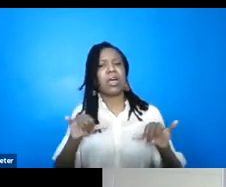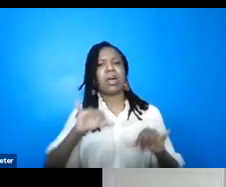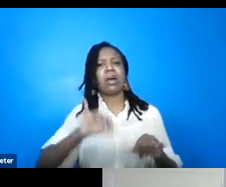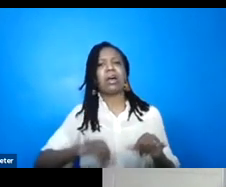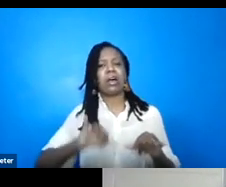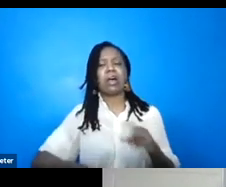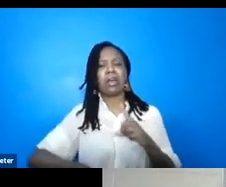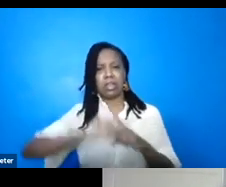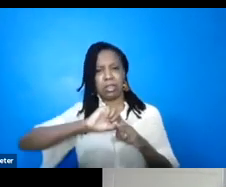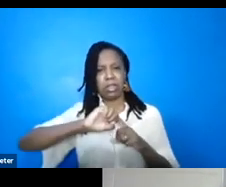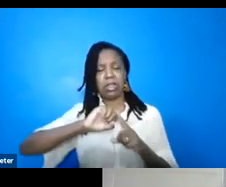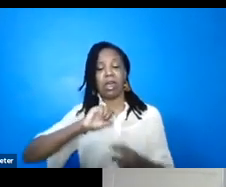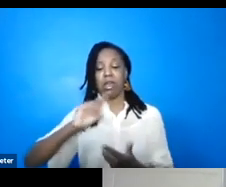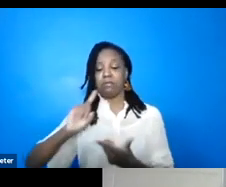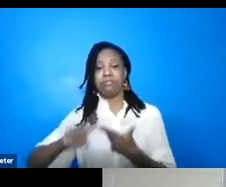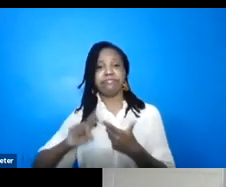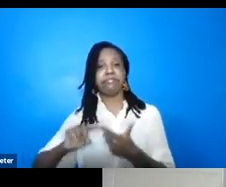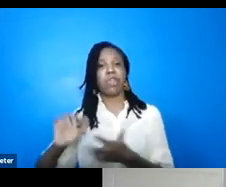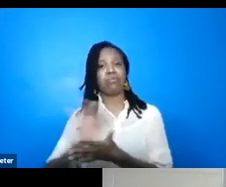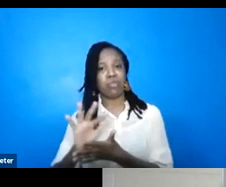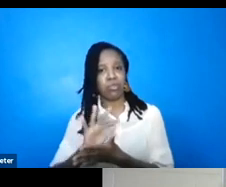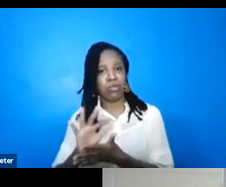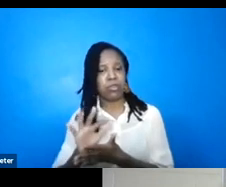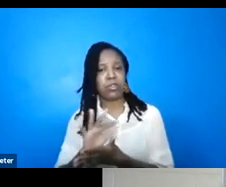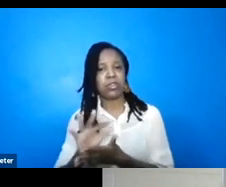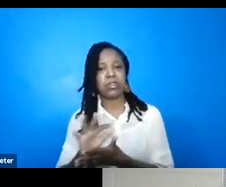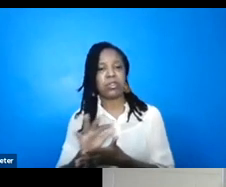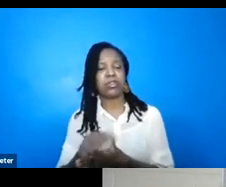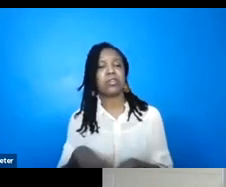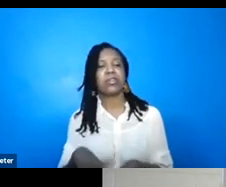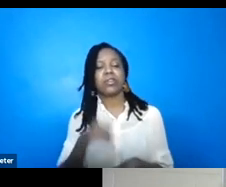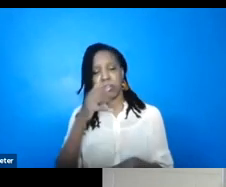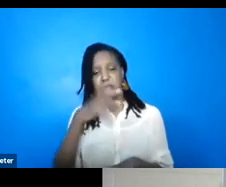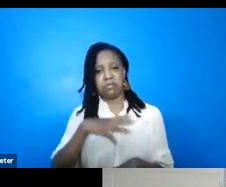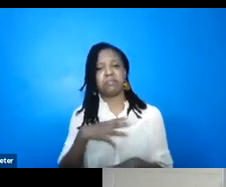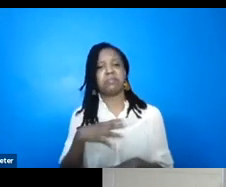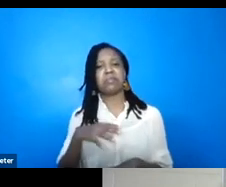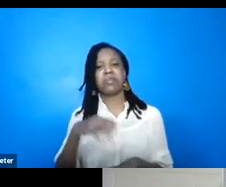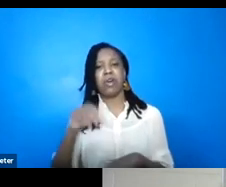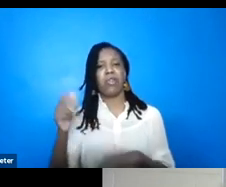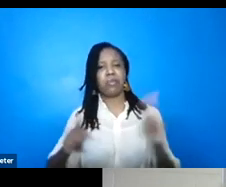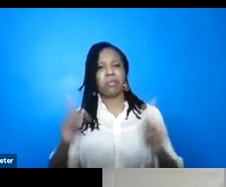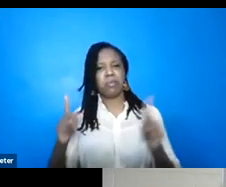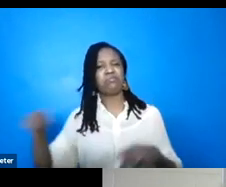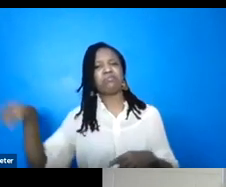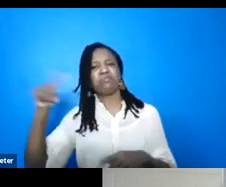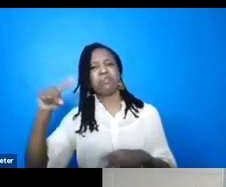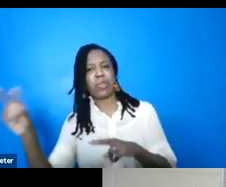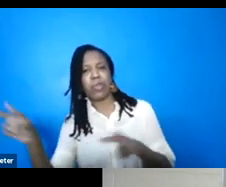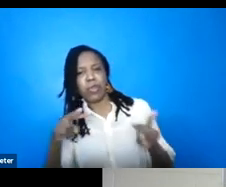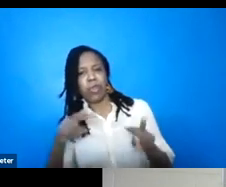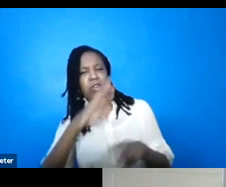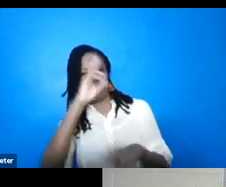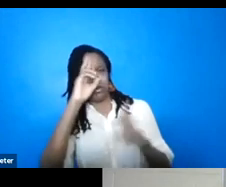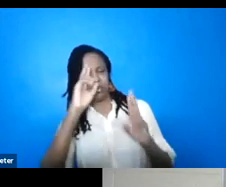else. They were the men that had multiple relationships with women, that saw women as only sex objects, not women that are people that should